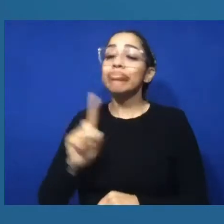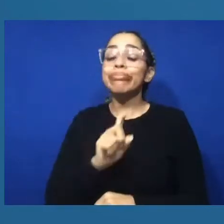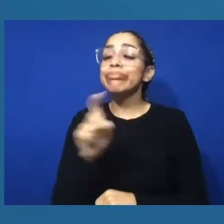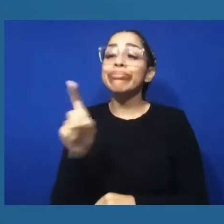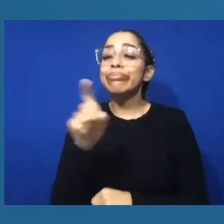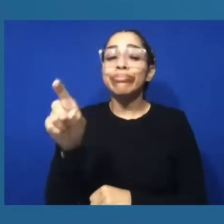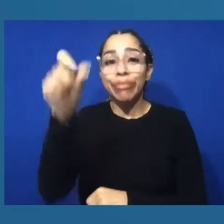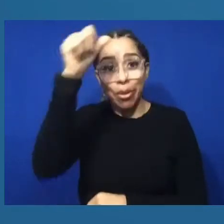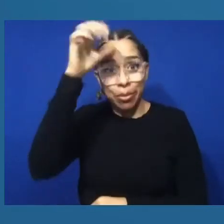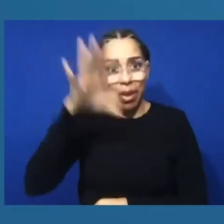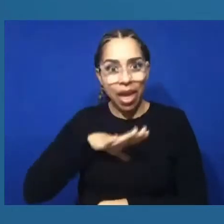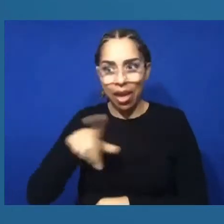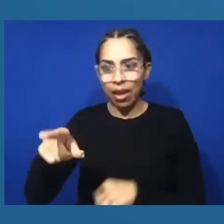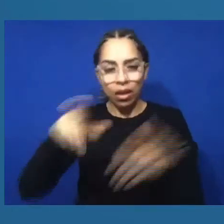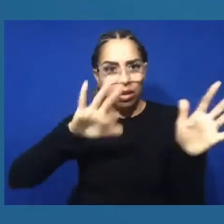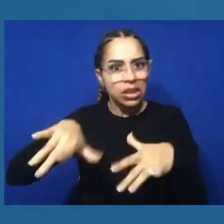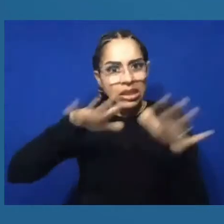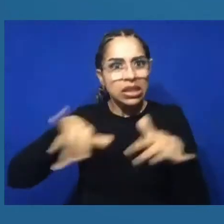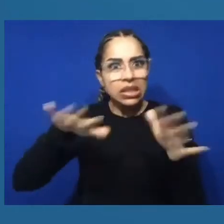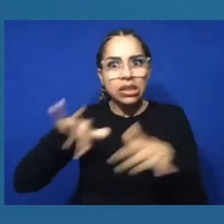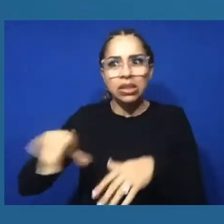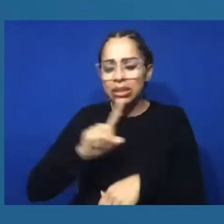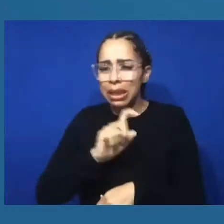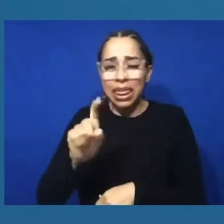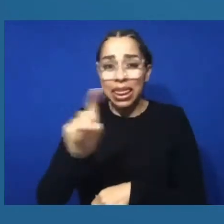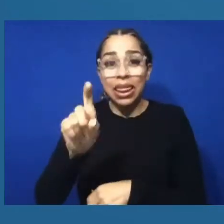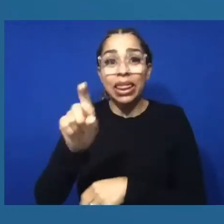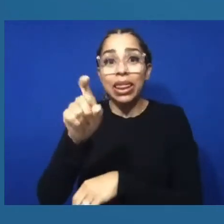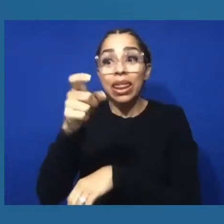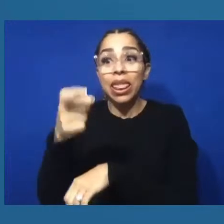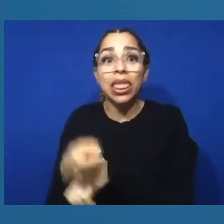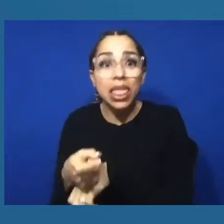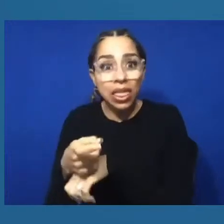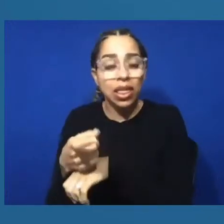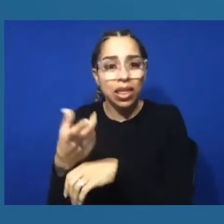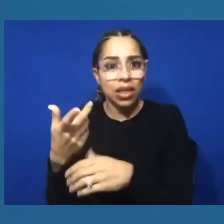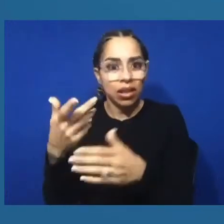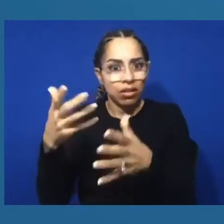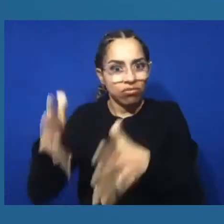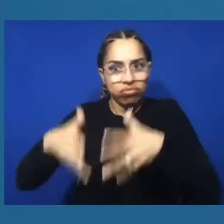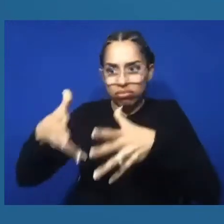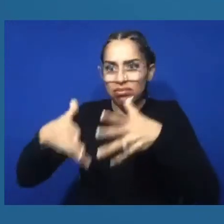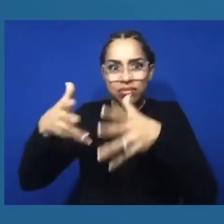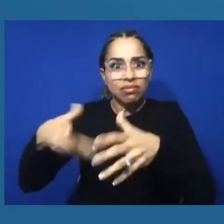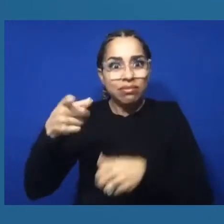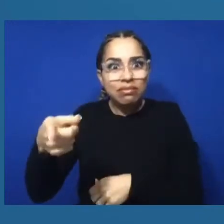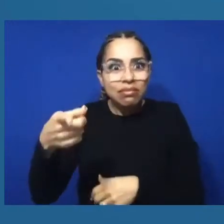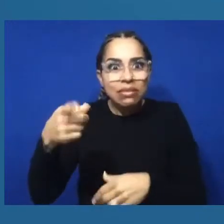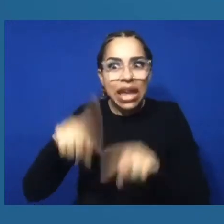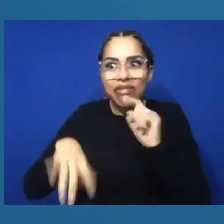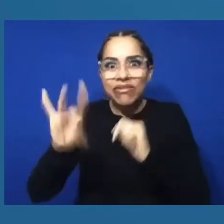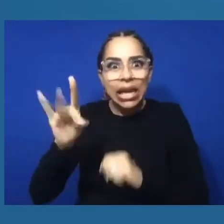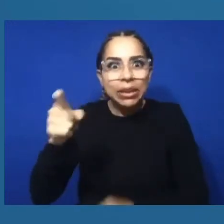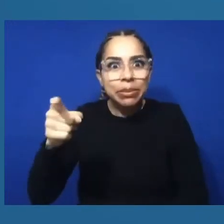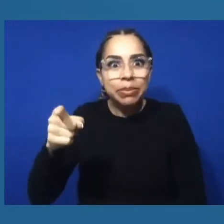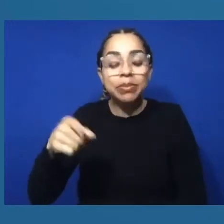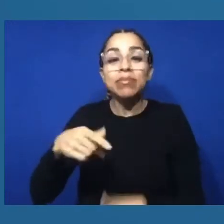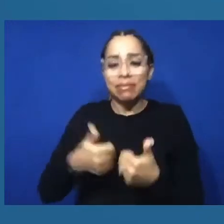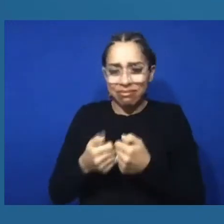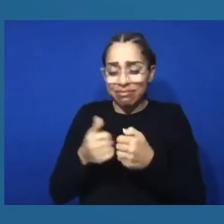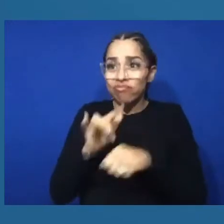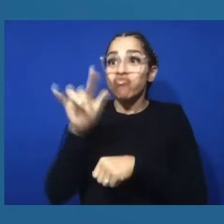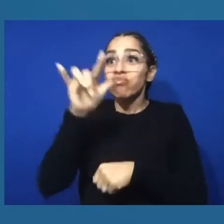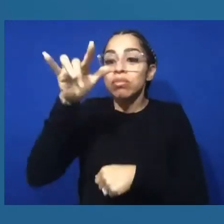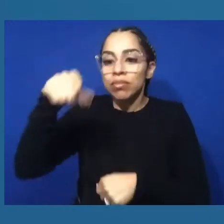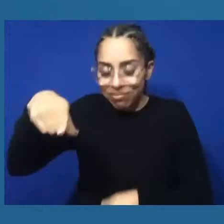died. Within 12 hours of them turning on our technology in December, they found that man, and I had a chance to see the video. Or to